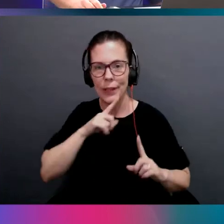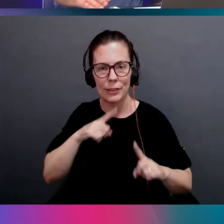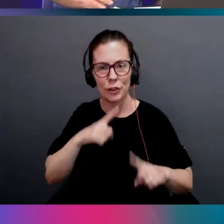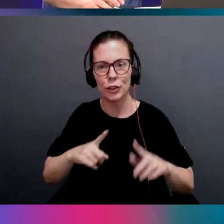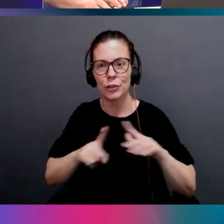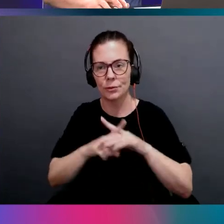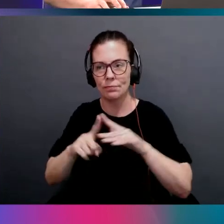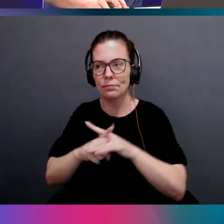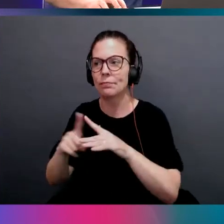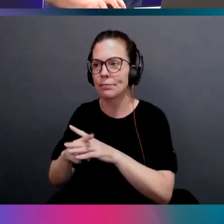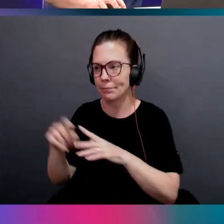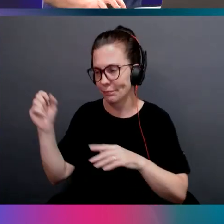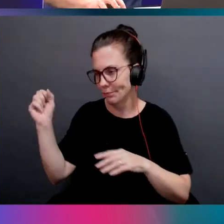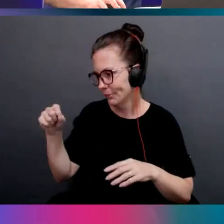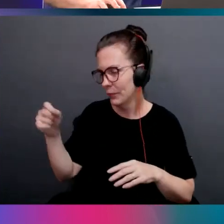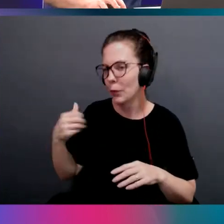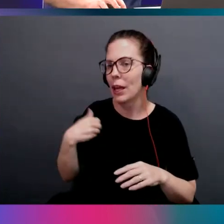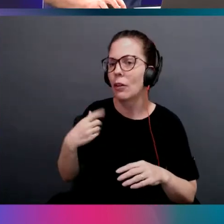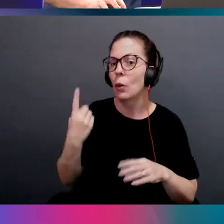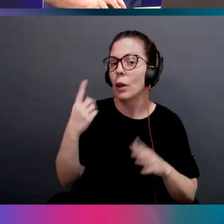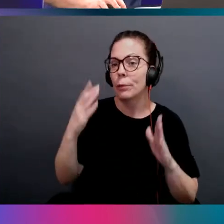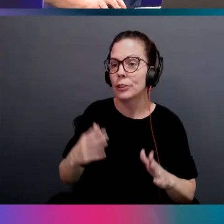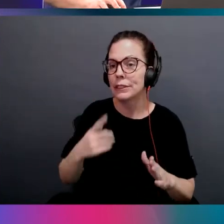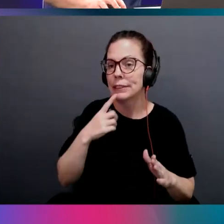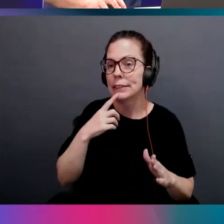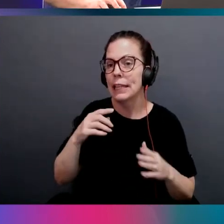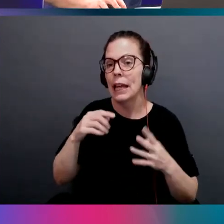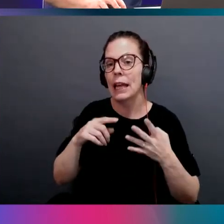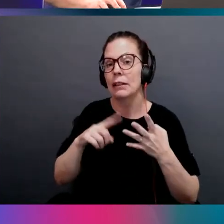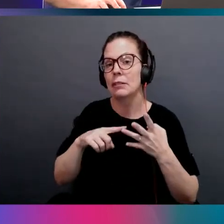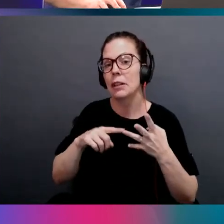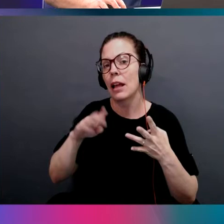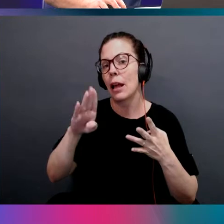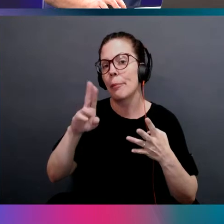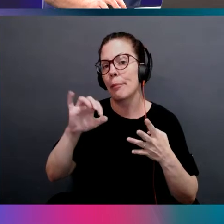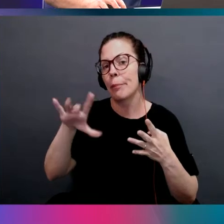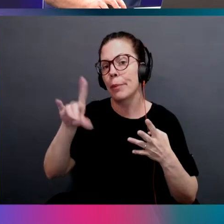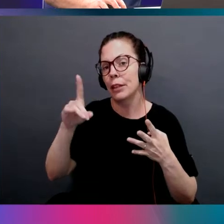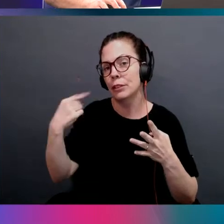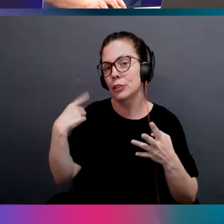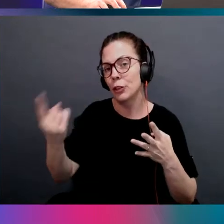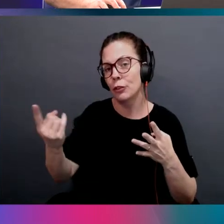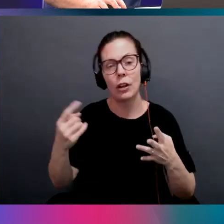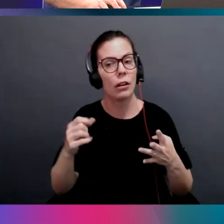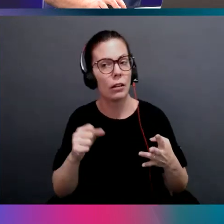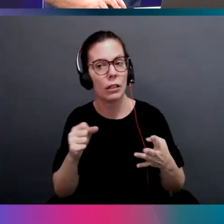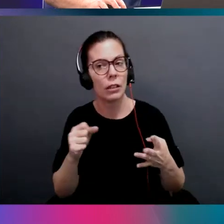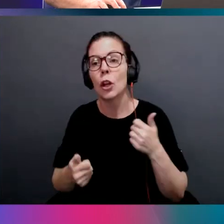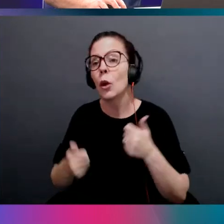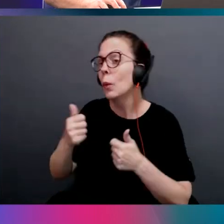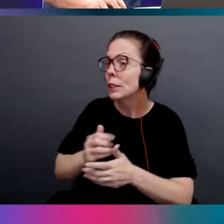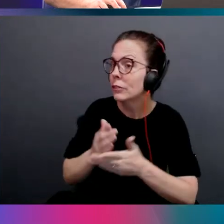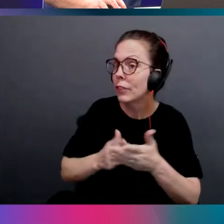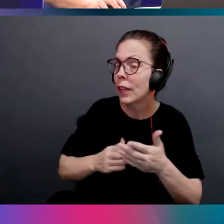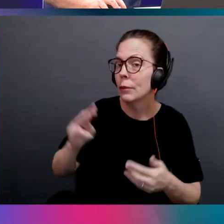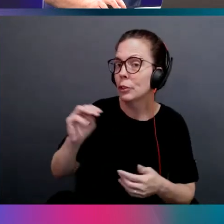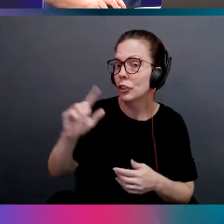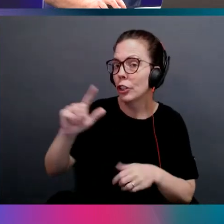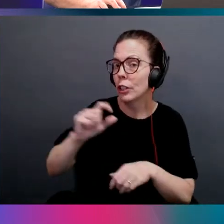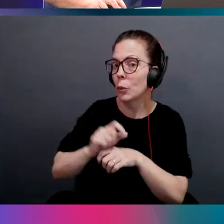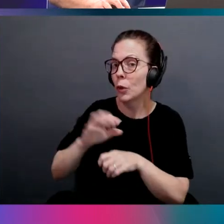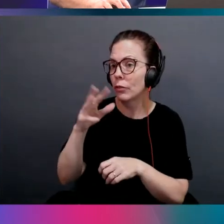We do. One person saying build so far, so we'll see. Okay. In which phase of the machine learning workflow would